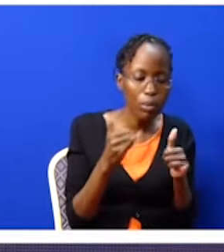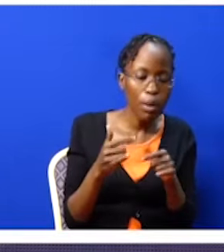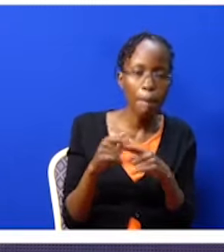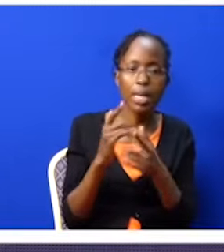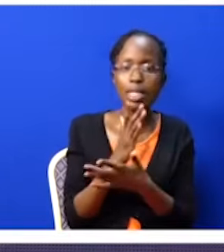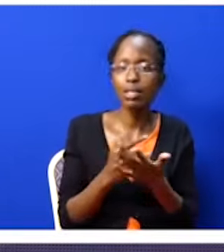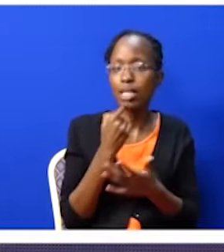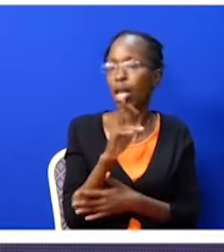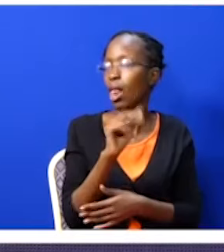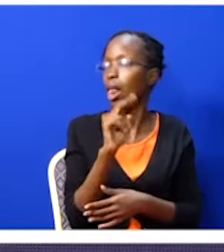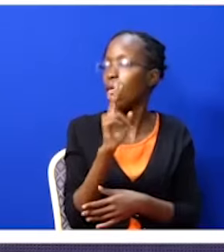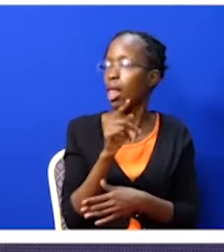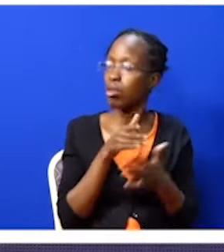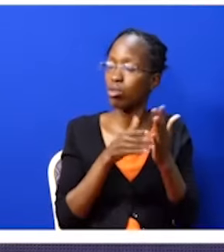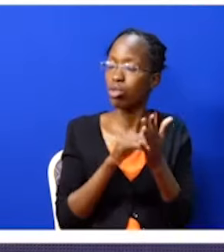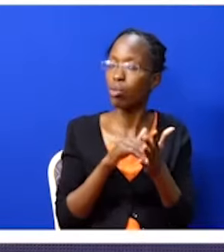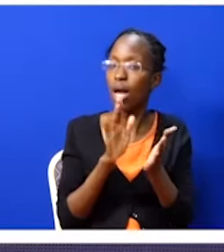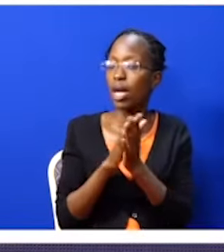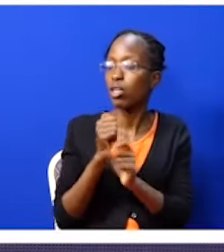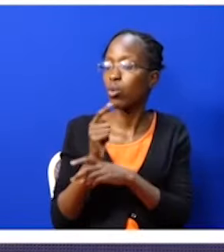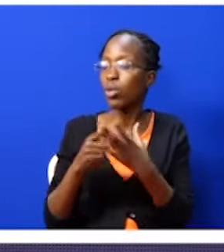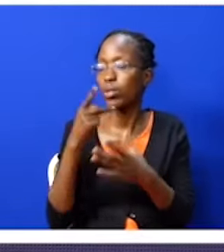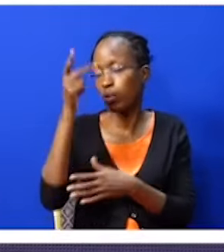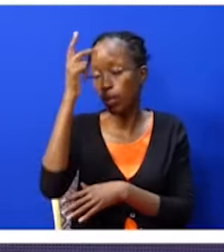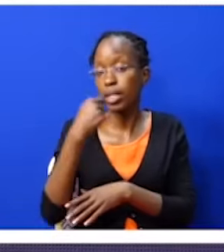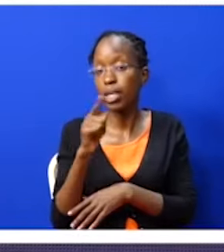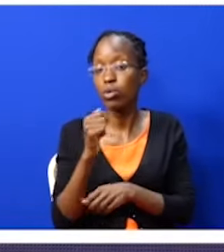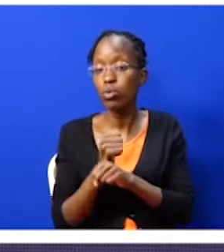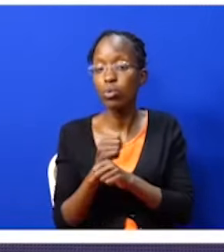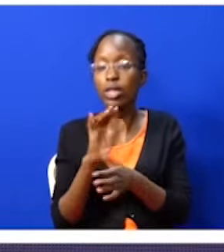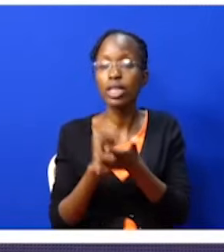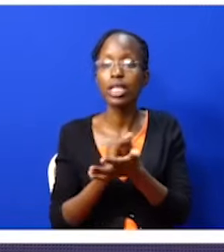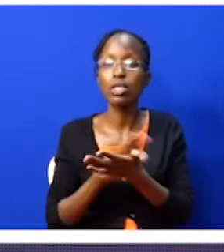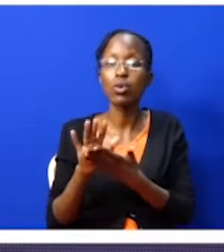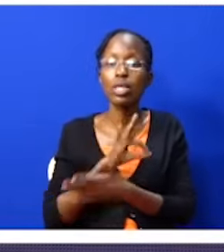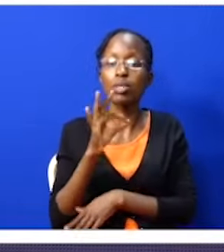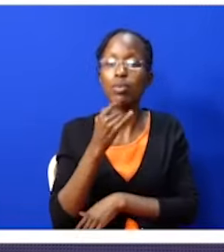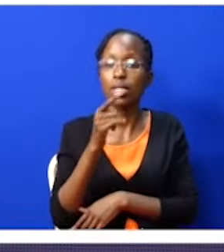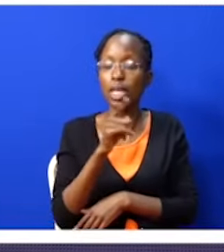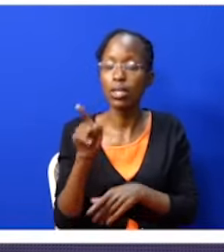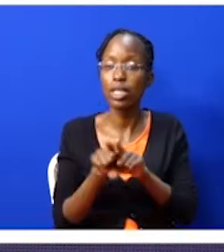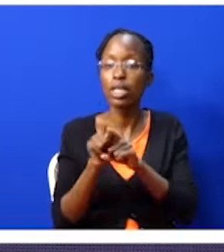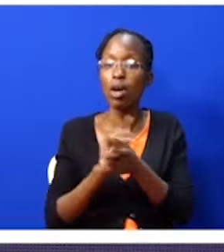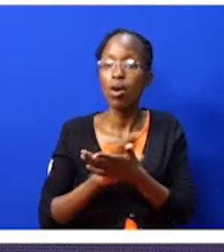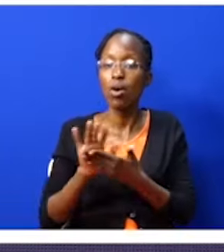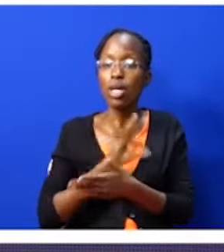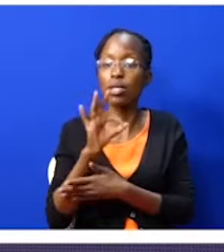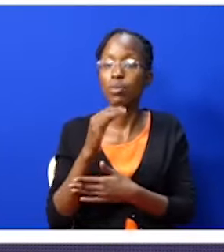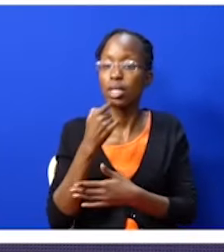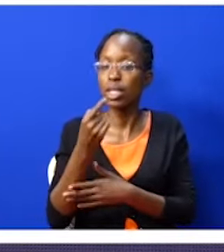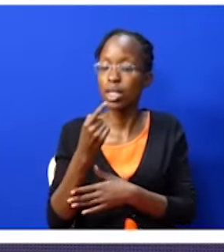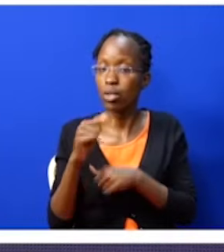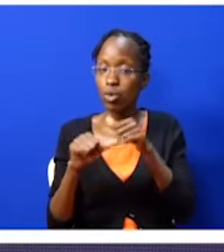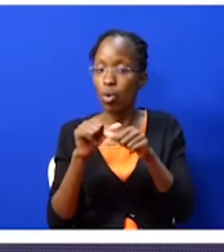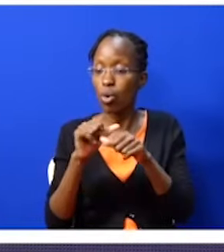says, nope, stop that and do what your parent told you to do. That is the Holy Spirit speaking to you. The Holy Spirit speaks to all of us